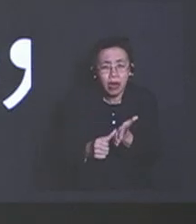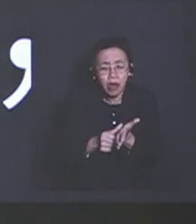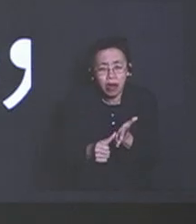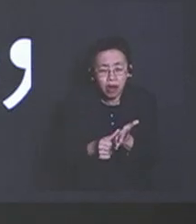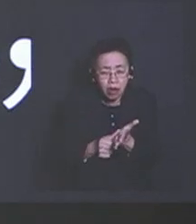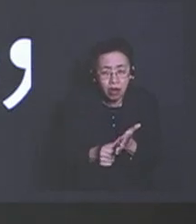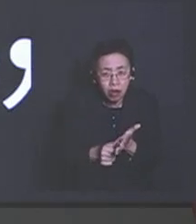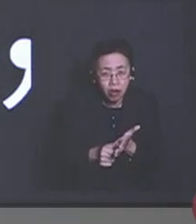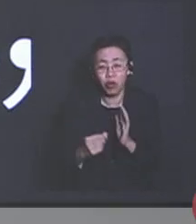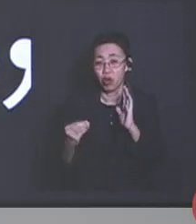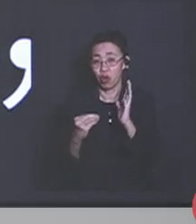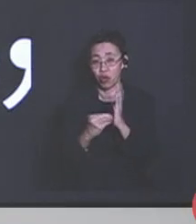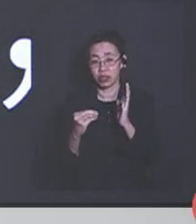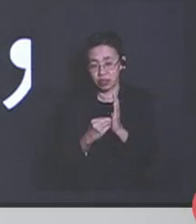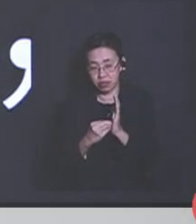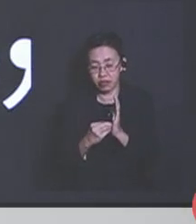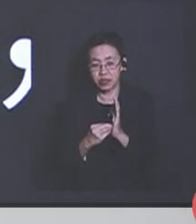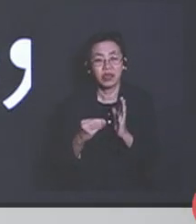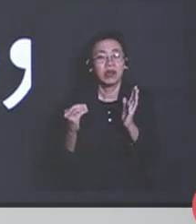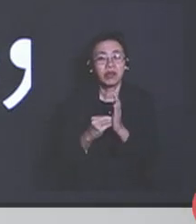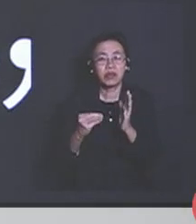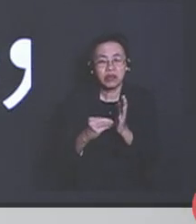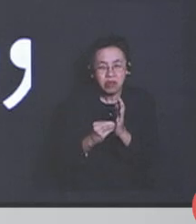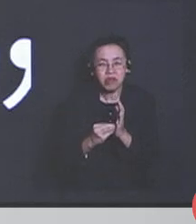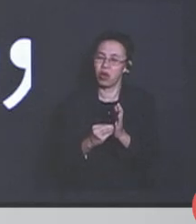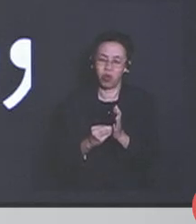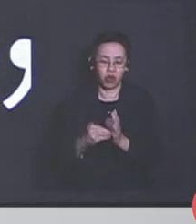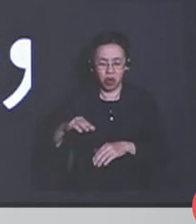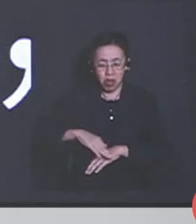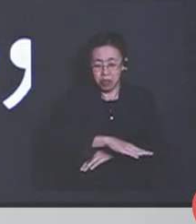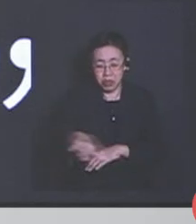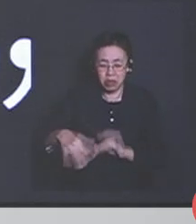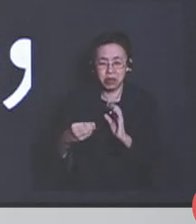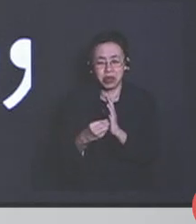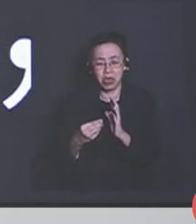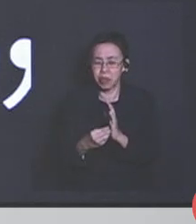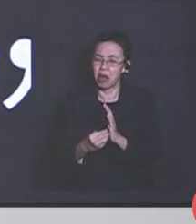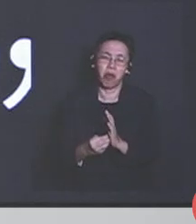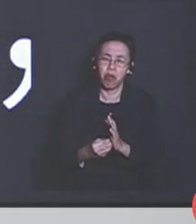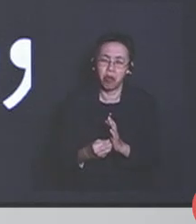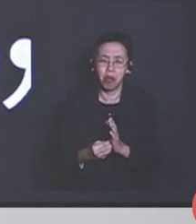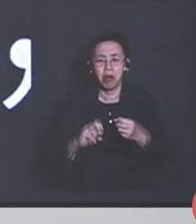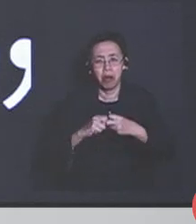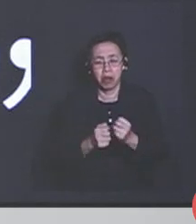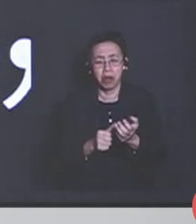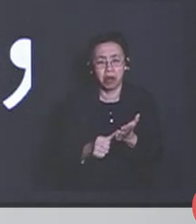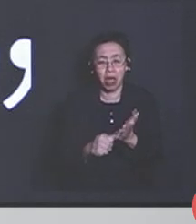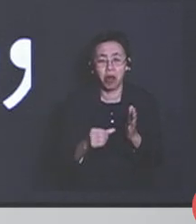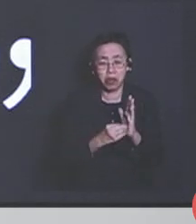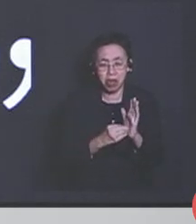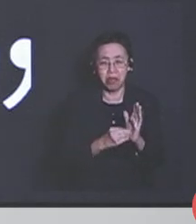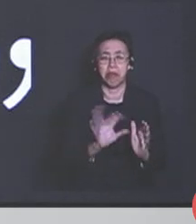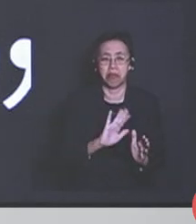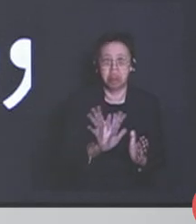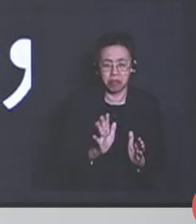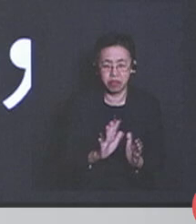have too many reported cases. But it's about the trust that the people still confident and still confident our service